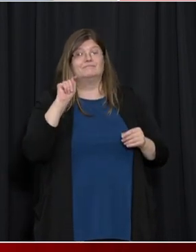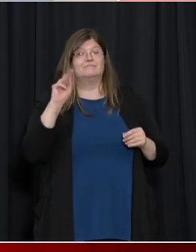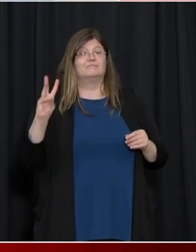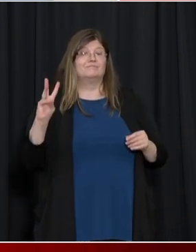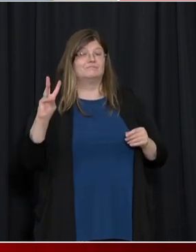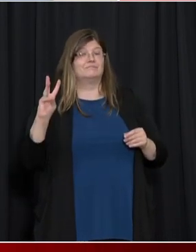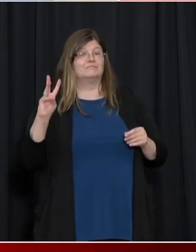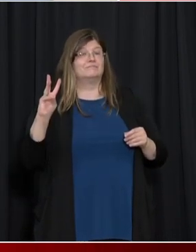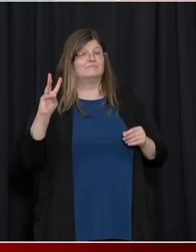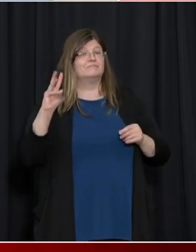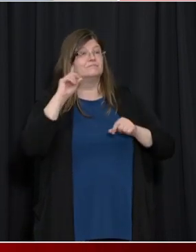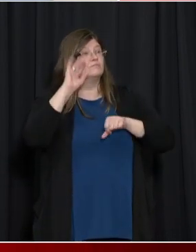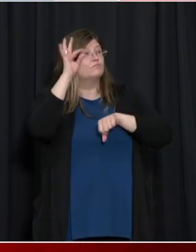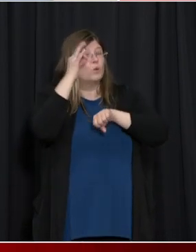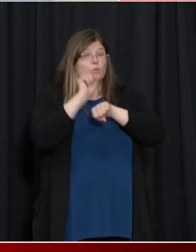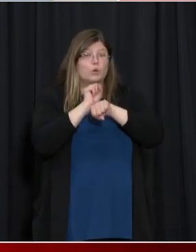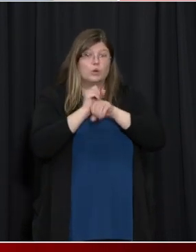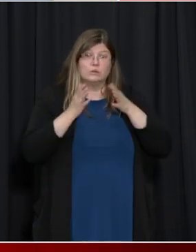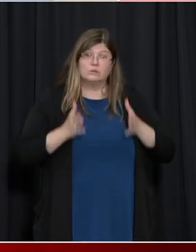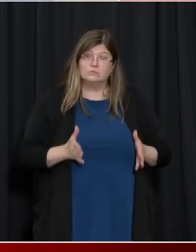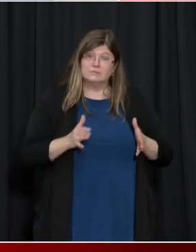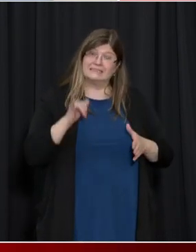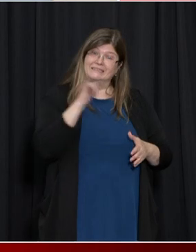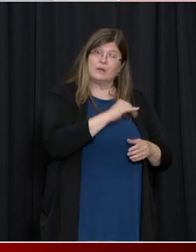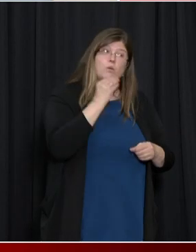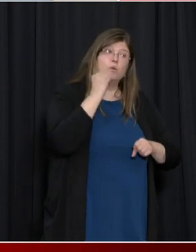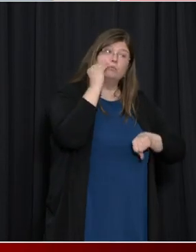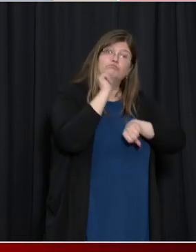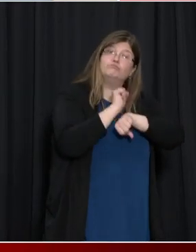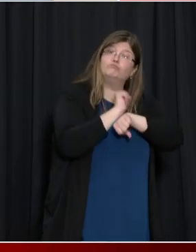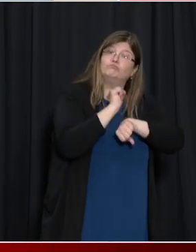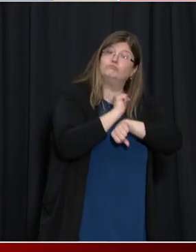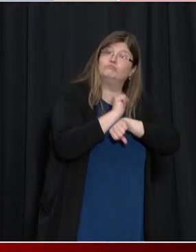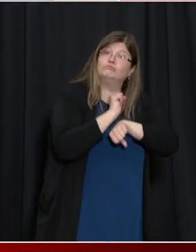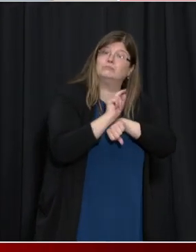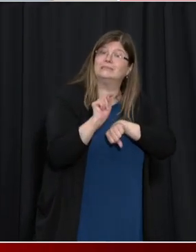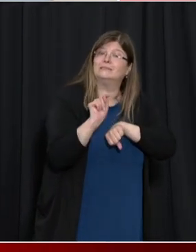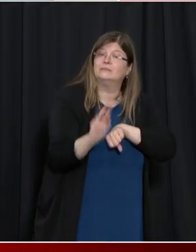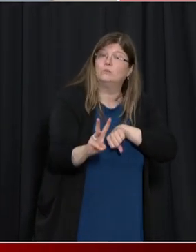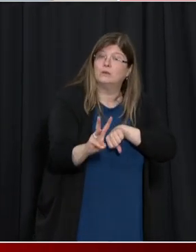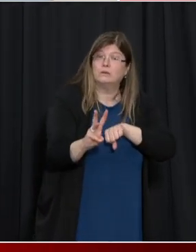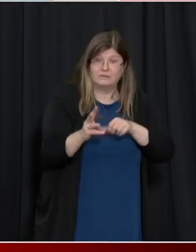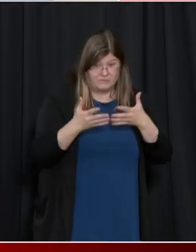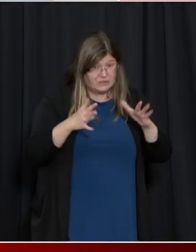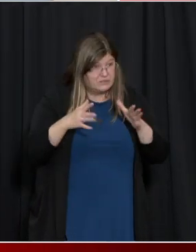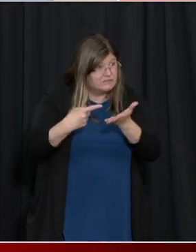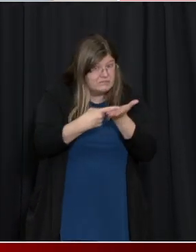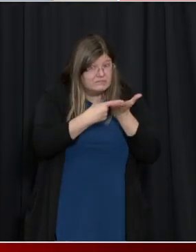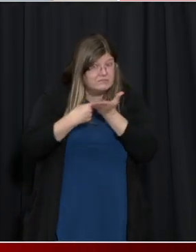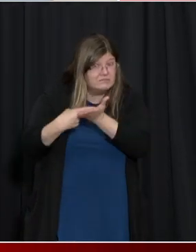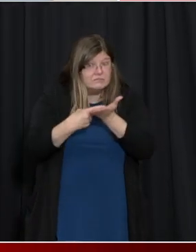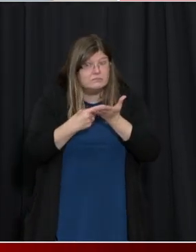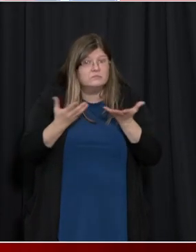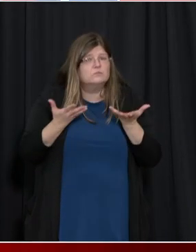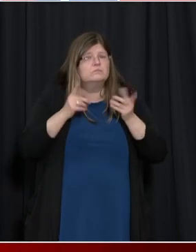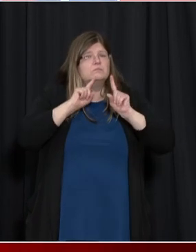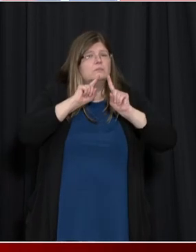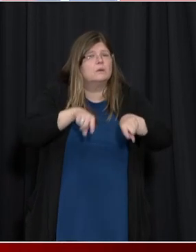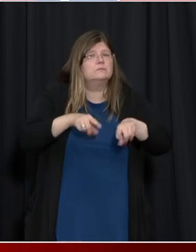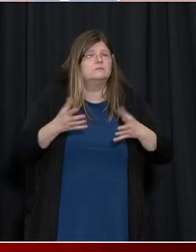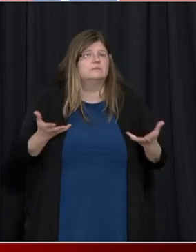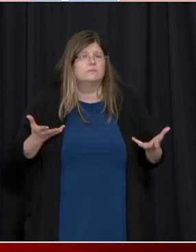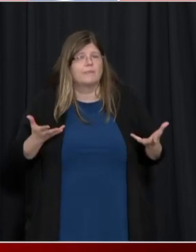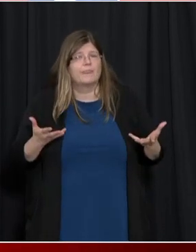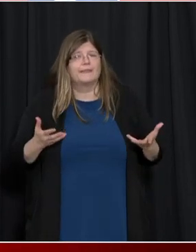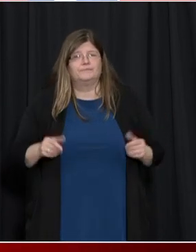your recommendations here. I'm just wondering, did you have that conversation, or where does that stand? I didn't speak with the president